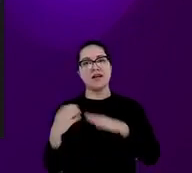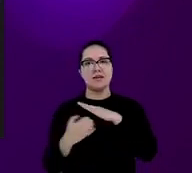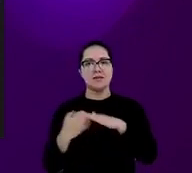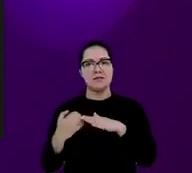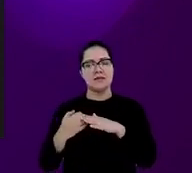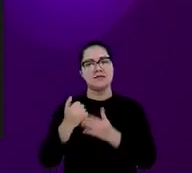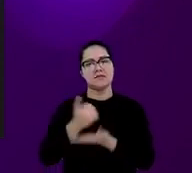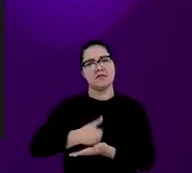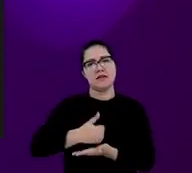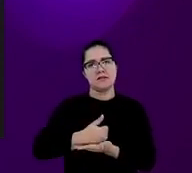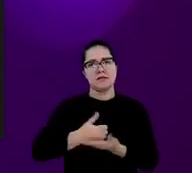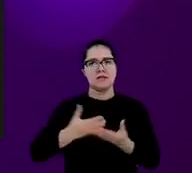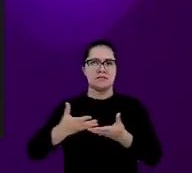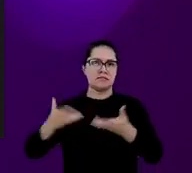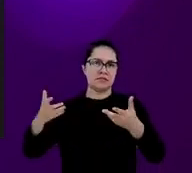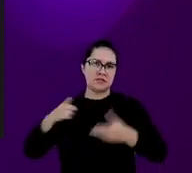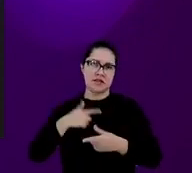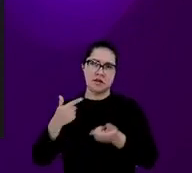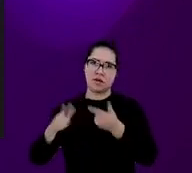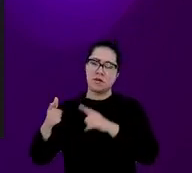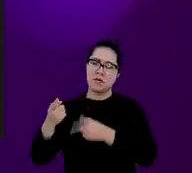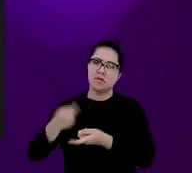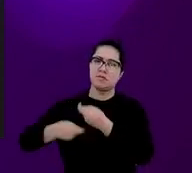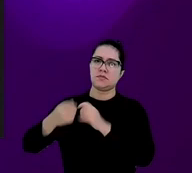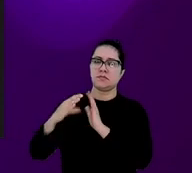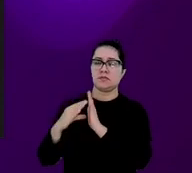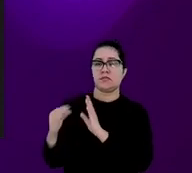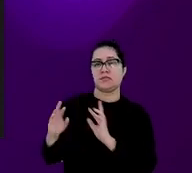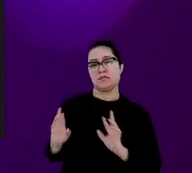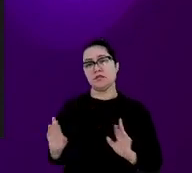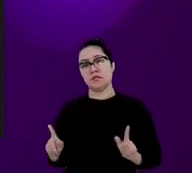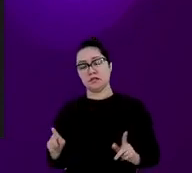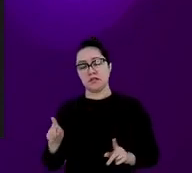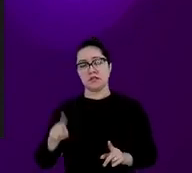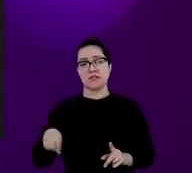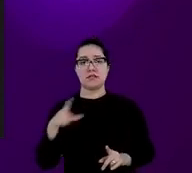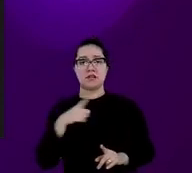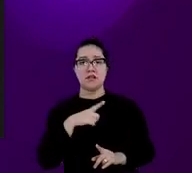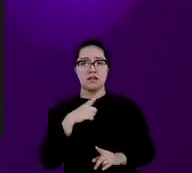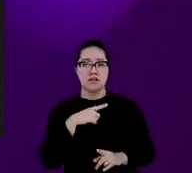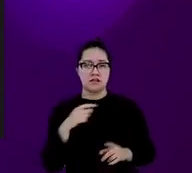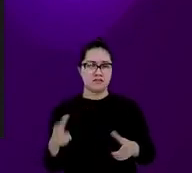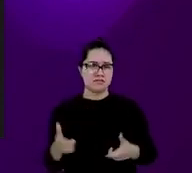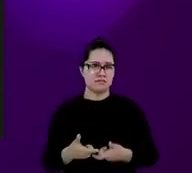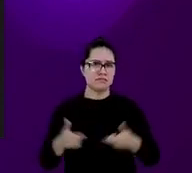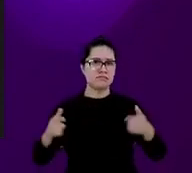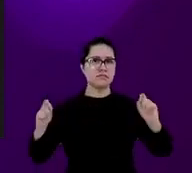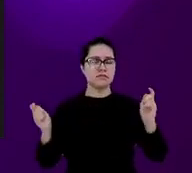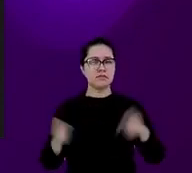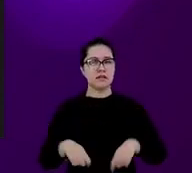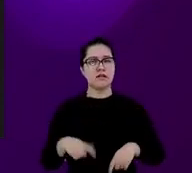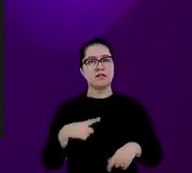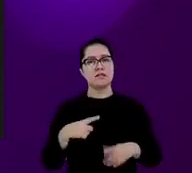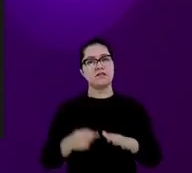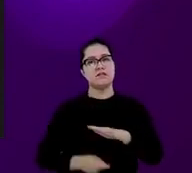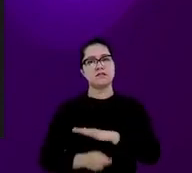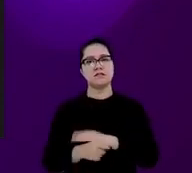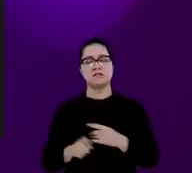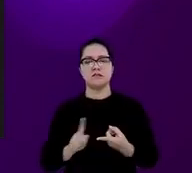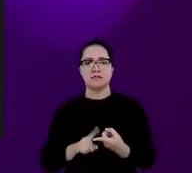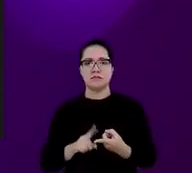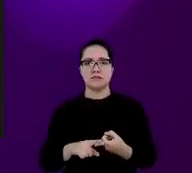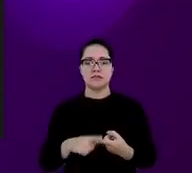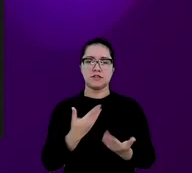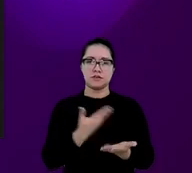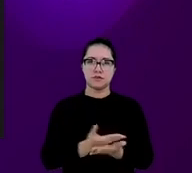to grow and really invest in huge clinical trials and majorly in